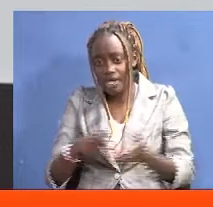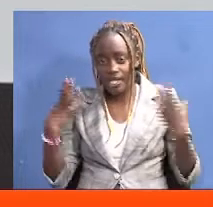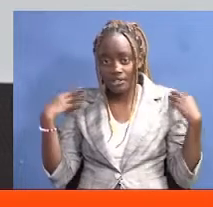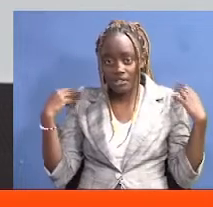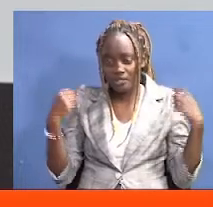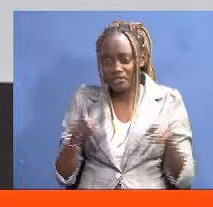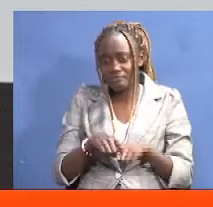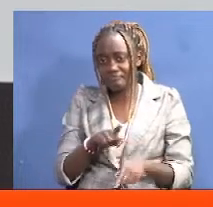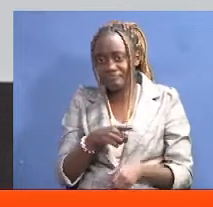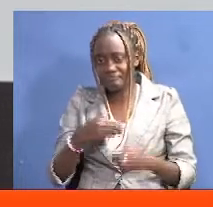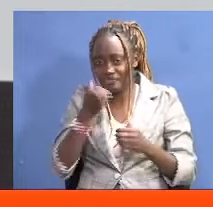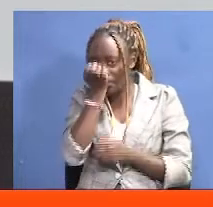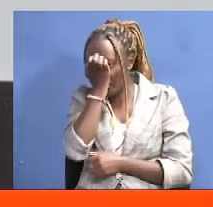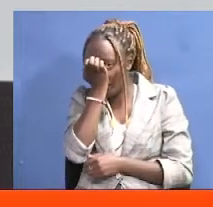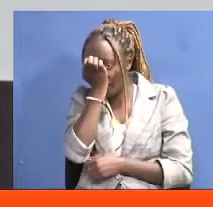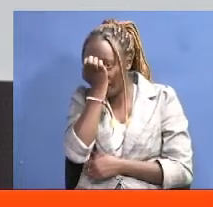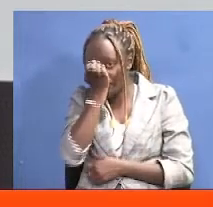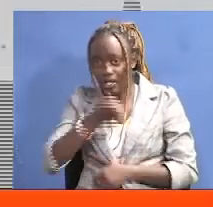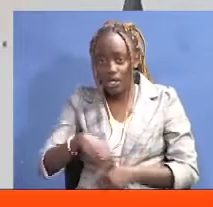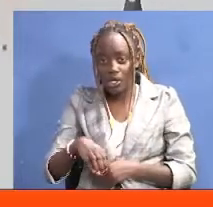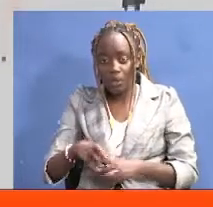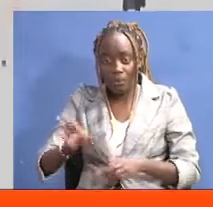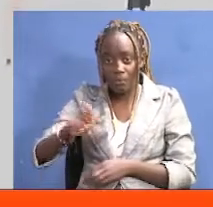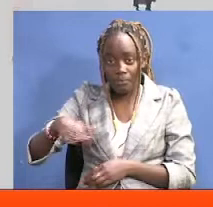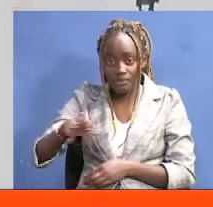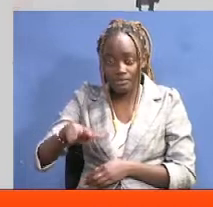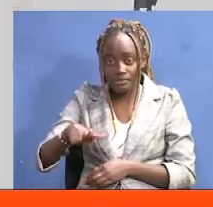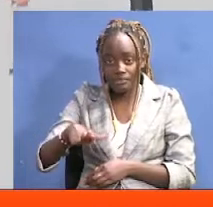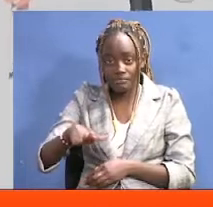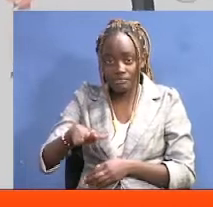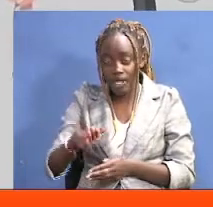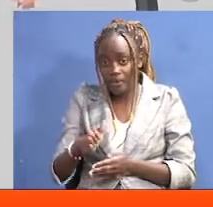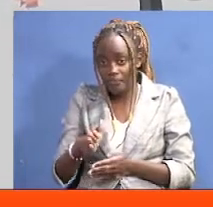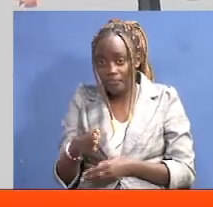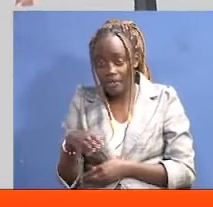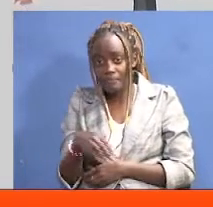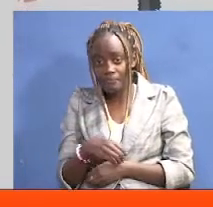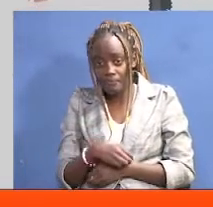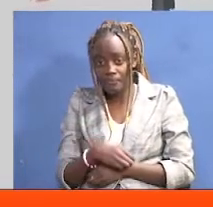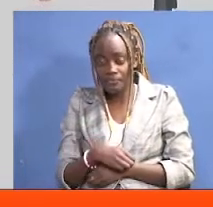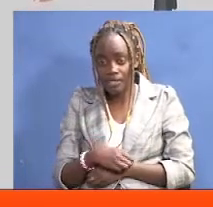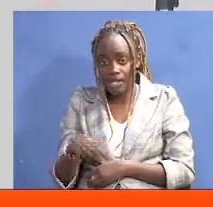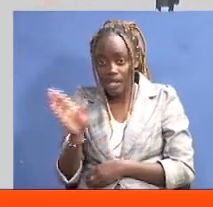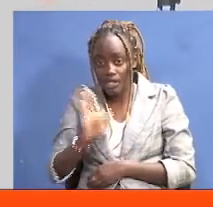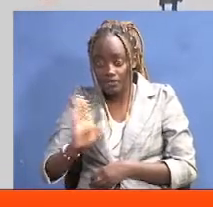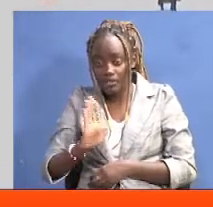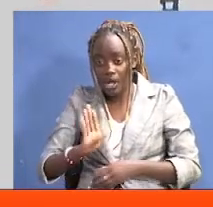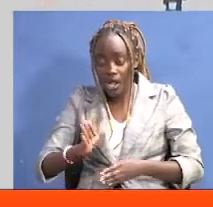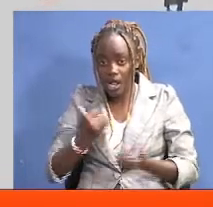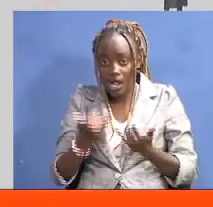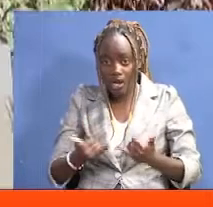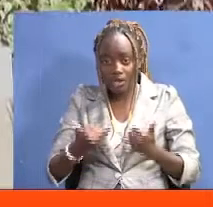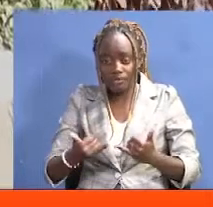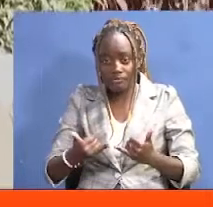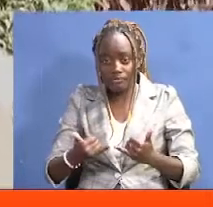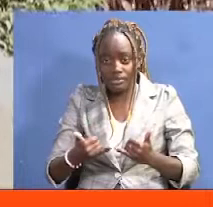and ignorance. Local and international organizations such as ASIRT Kenya and Smart Drivers have now become involved